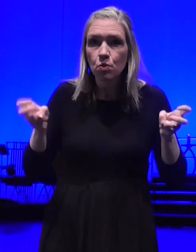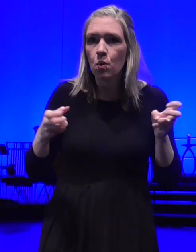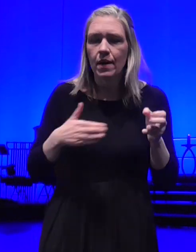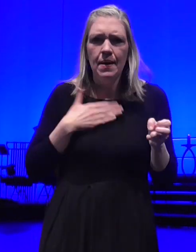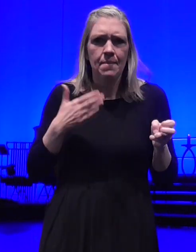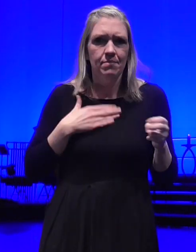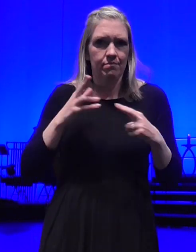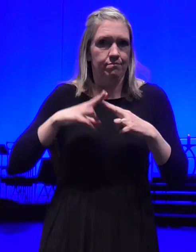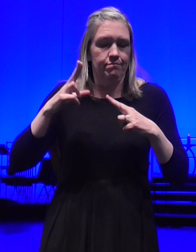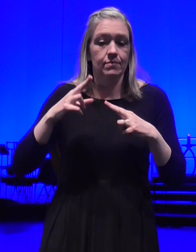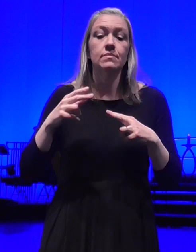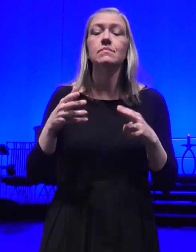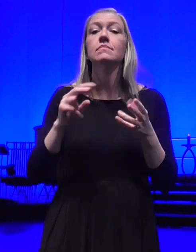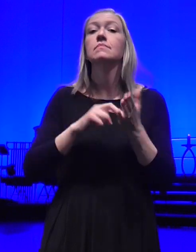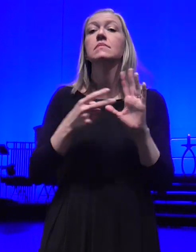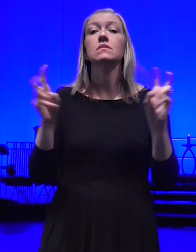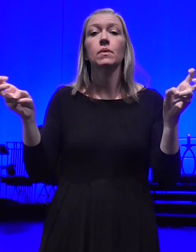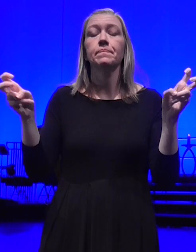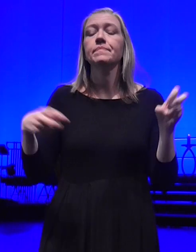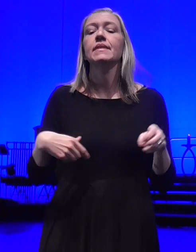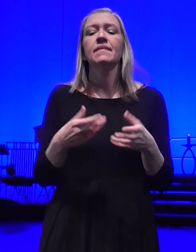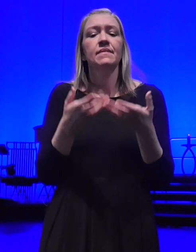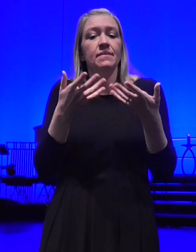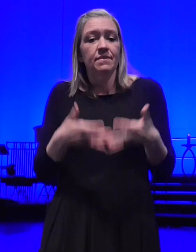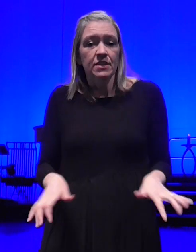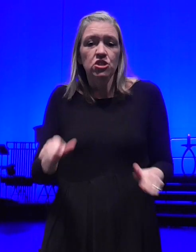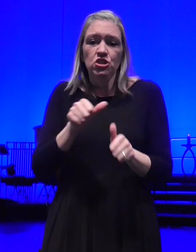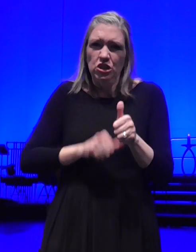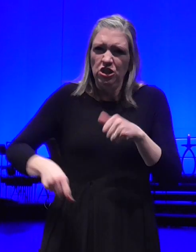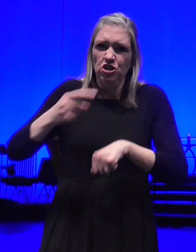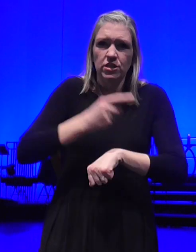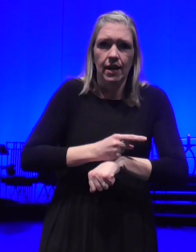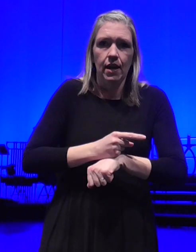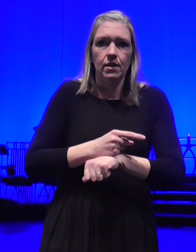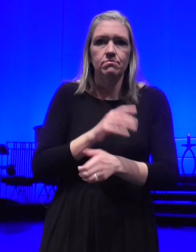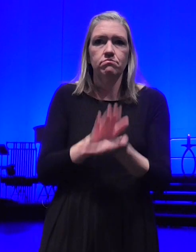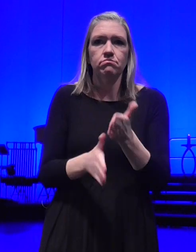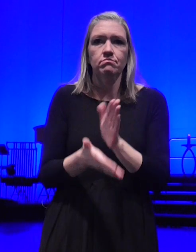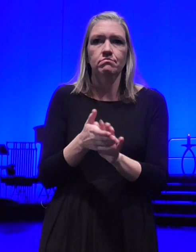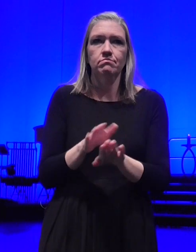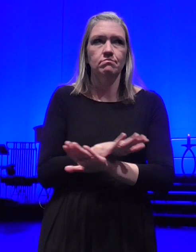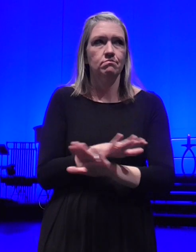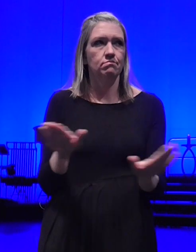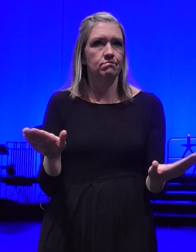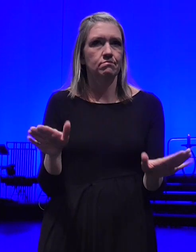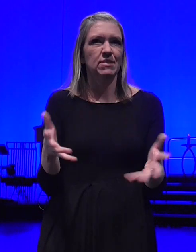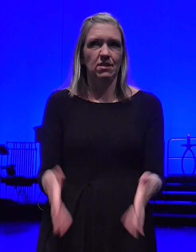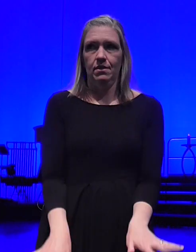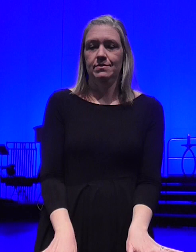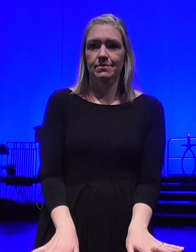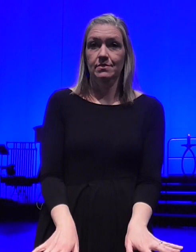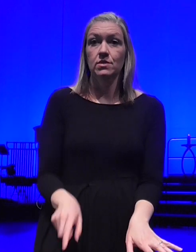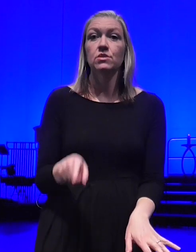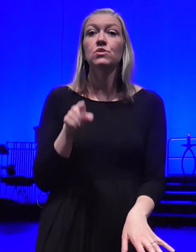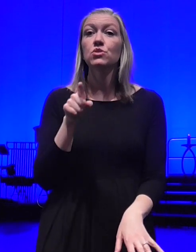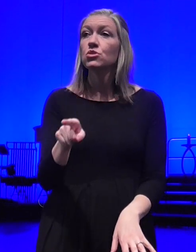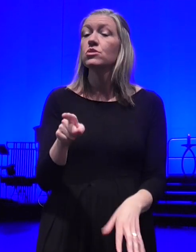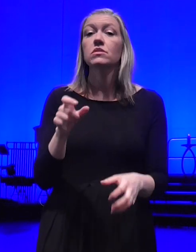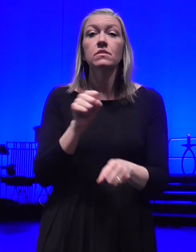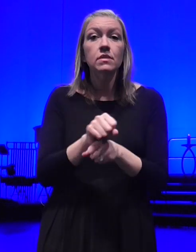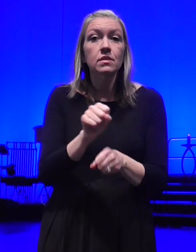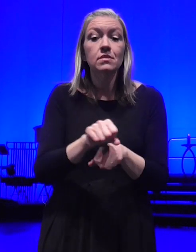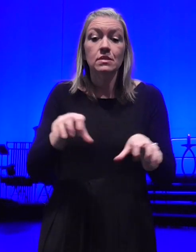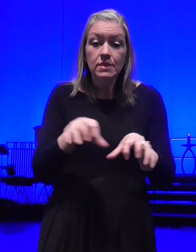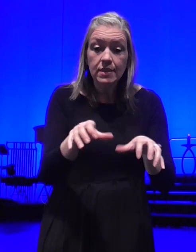this: finish each day and be done with it. Oh, you have done what you